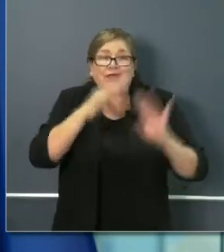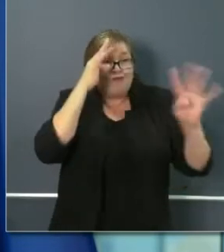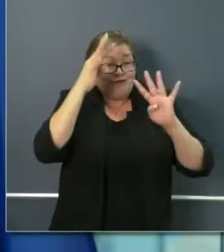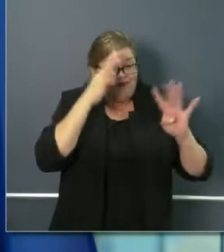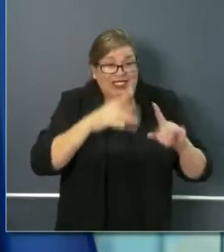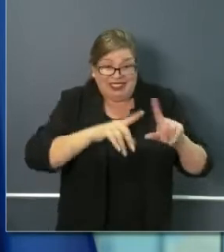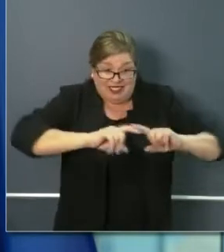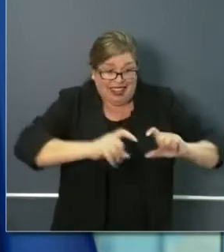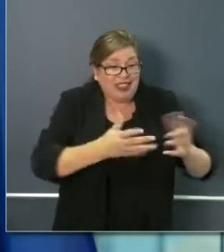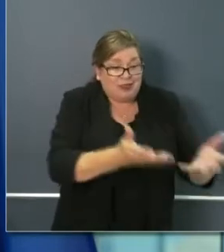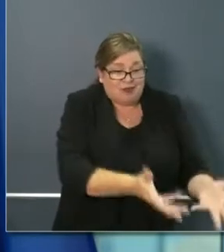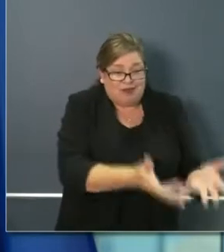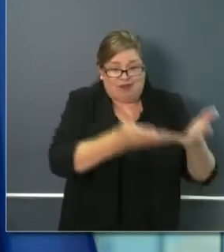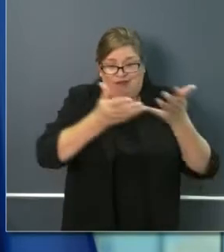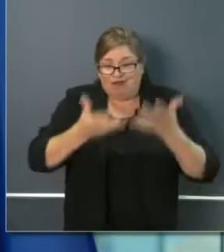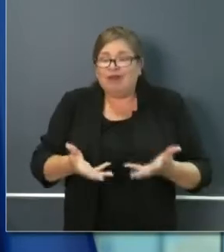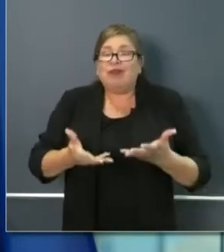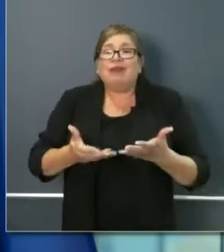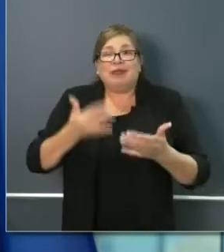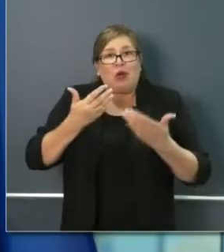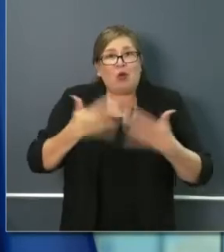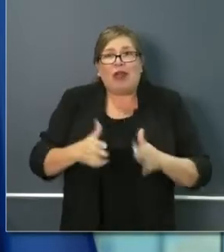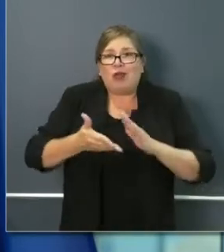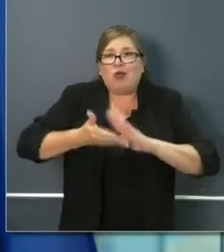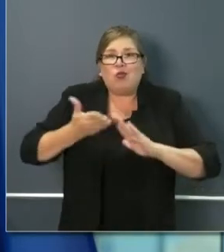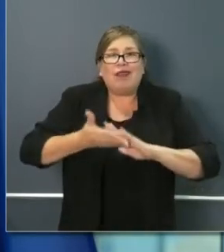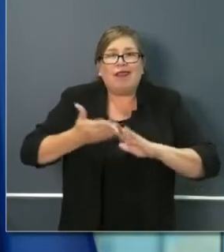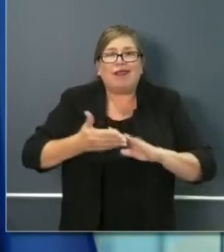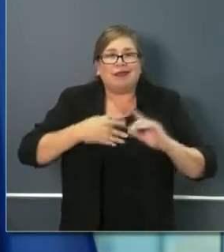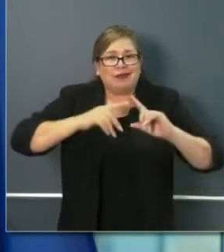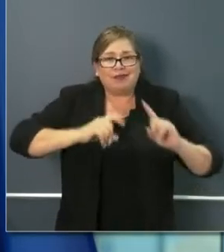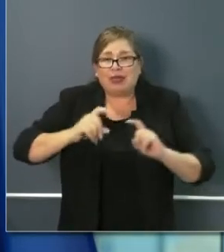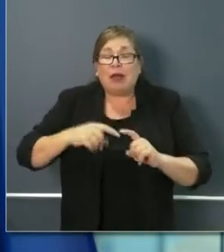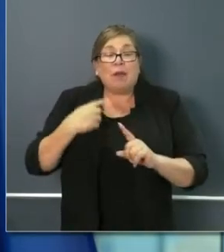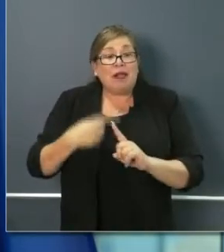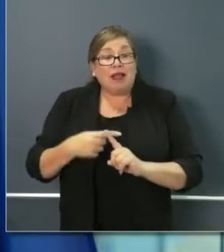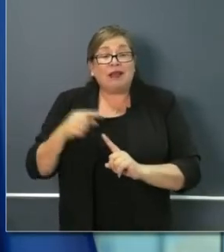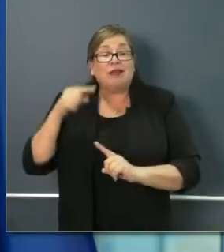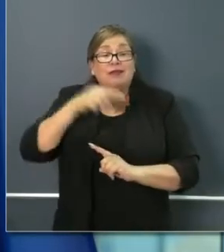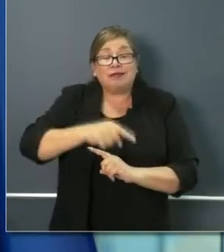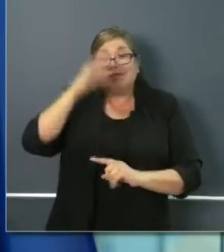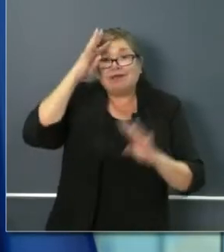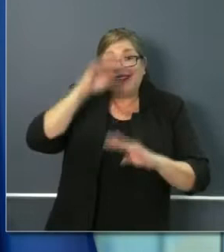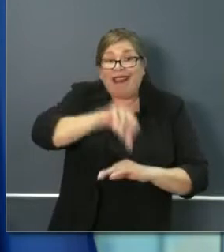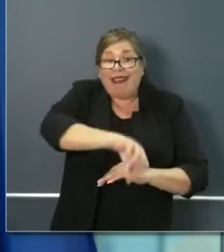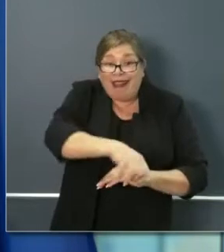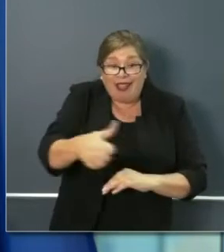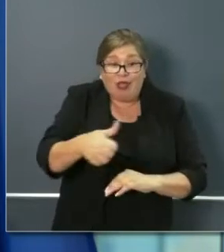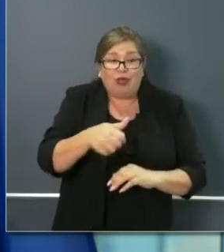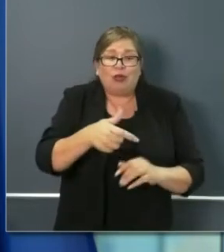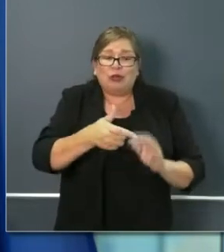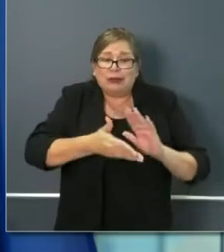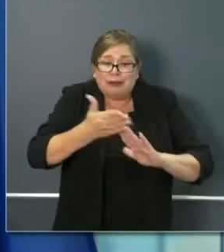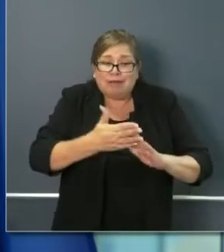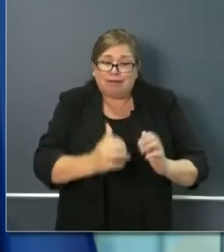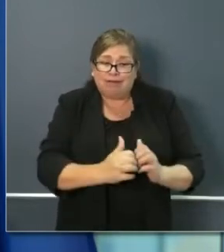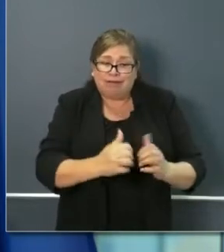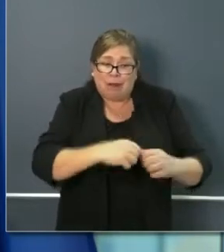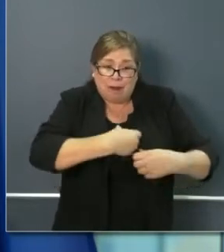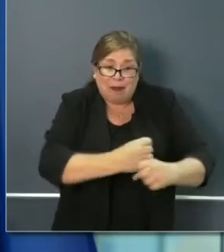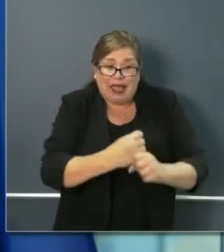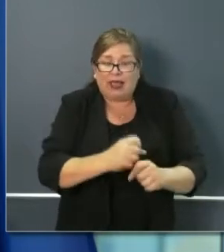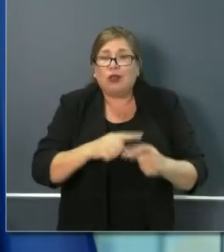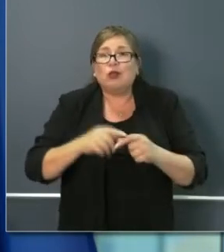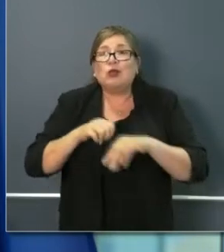Center, and they're already running additional prototypes to help not just the state of California, but to potentially